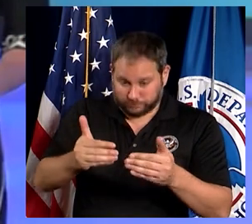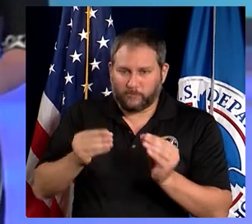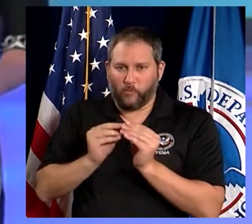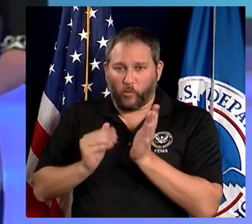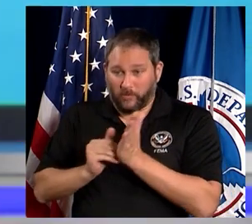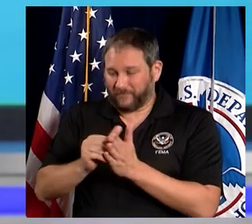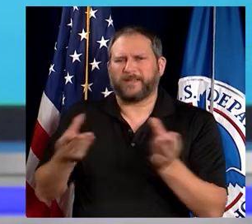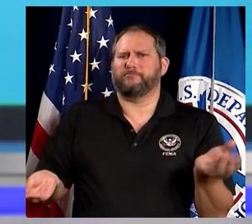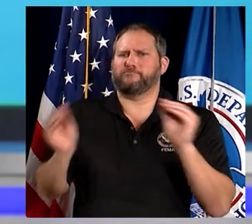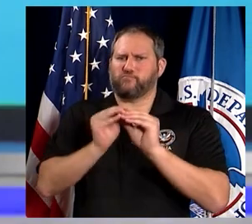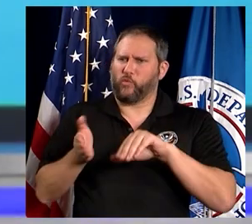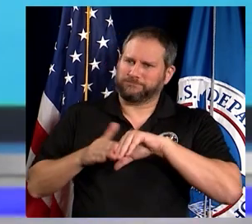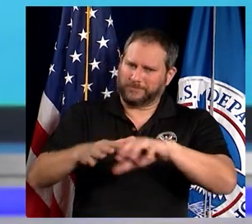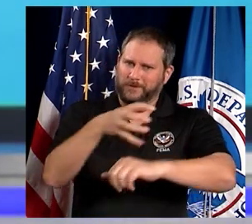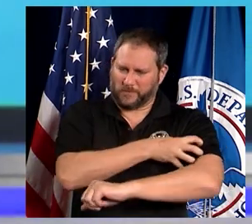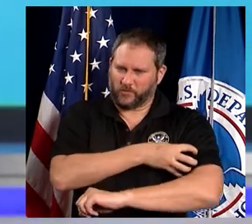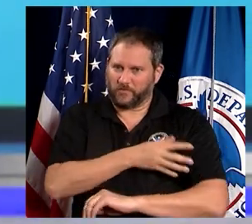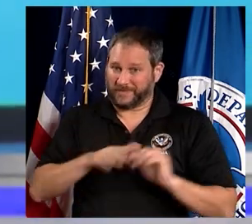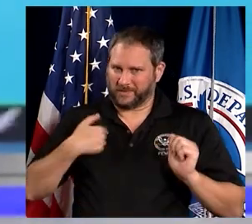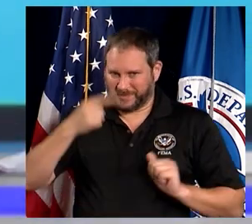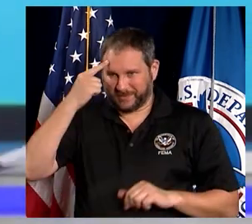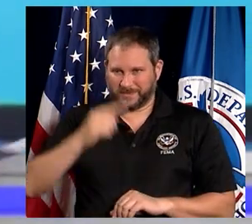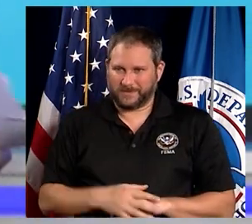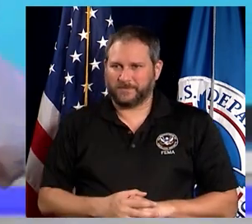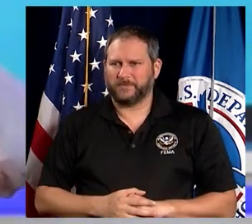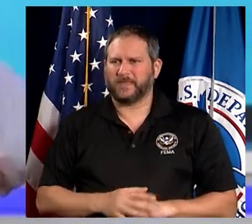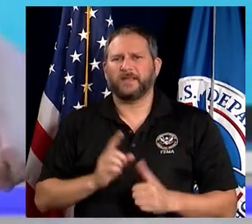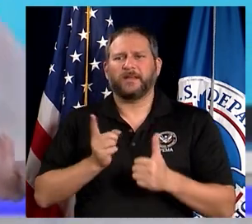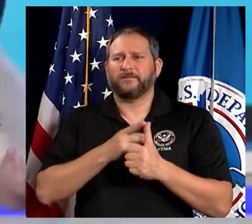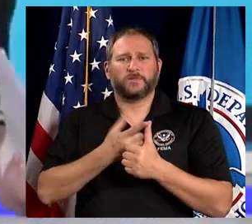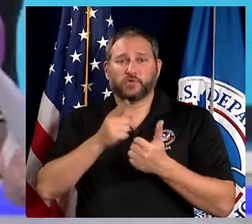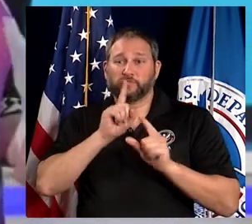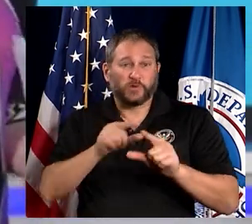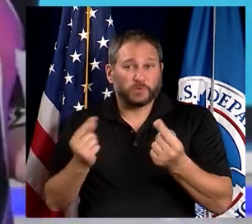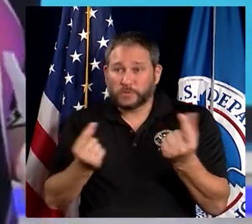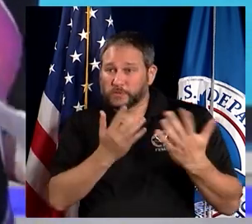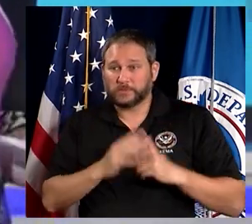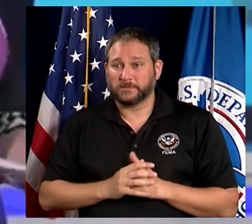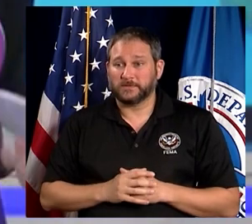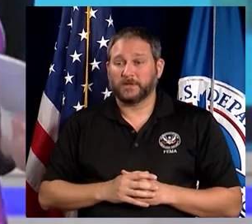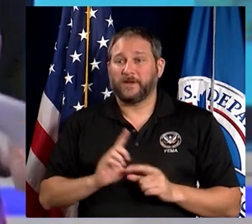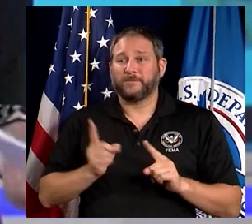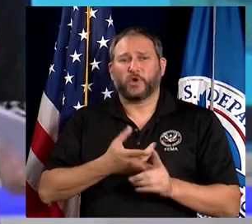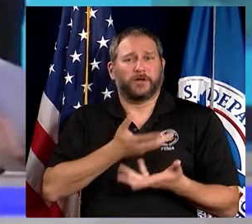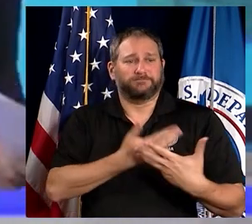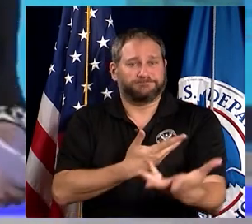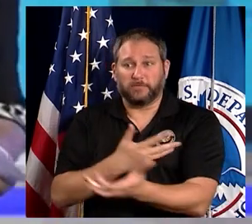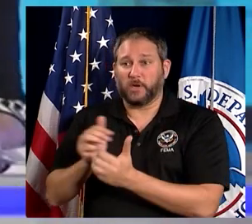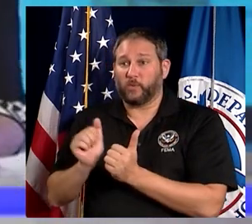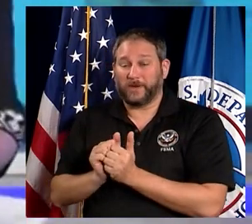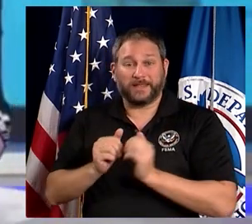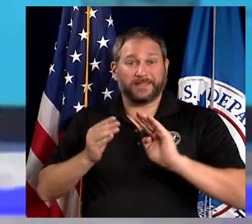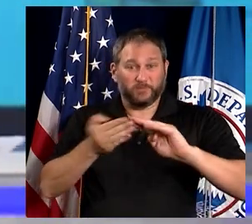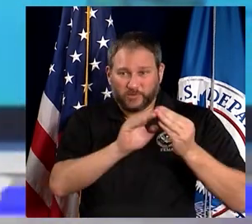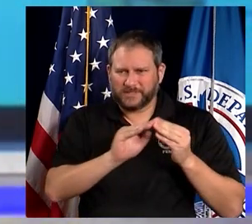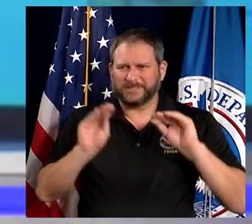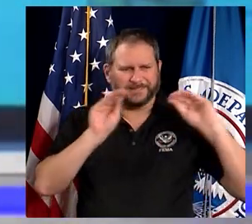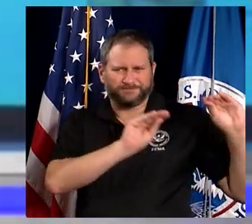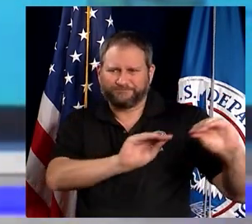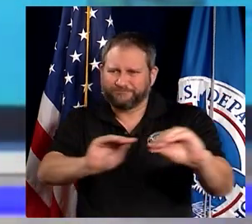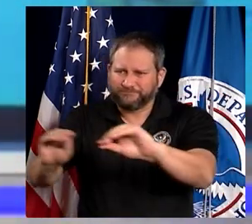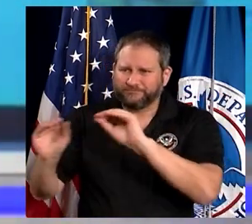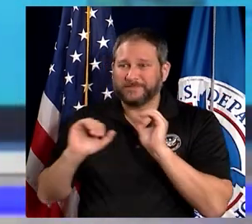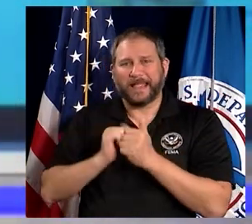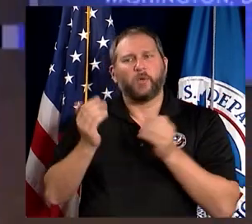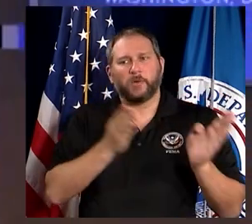responders do? First, responders could work with communities to educate them about how to truly prepare for an